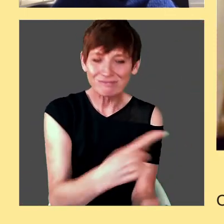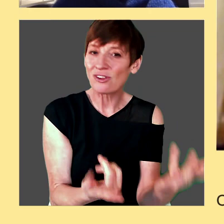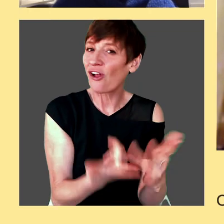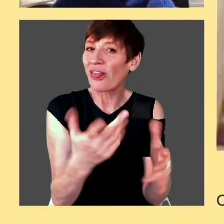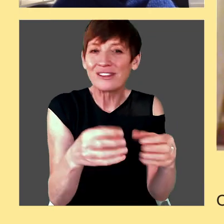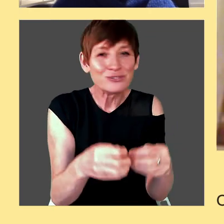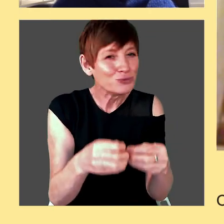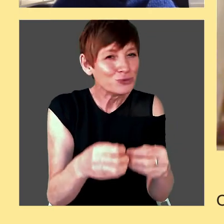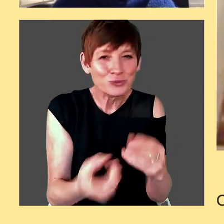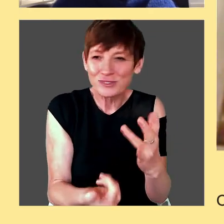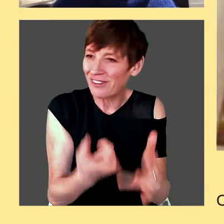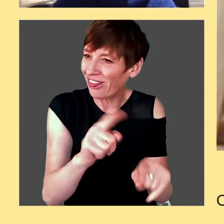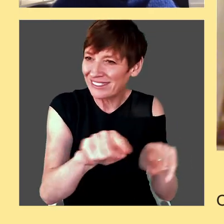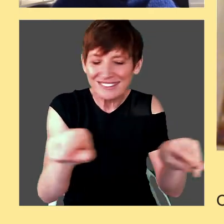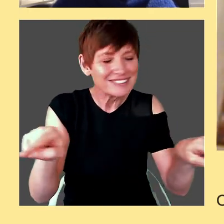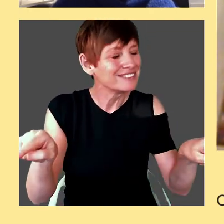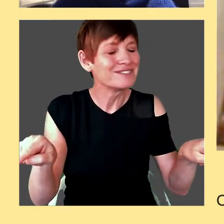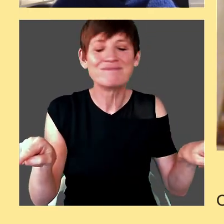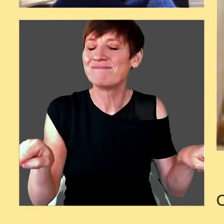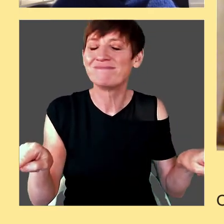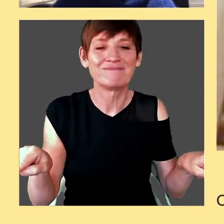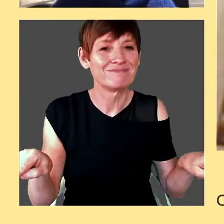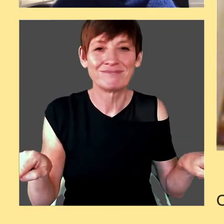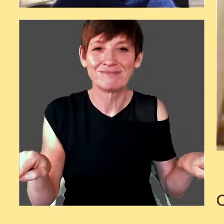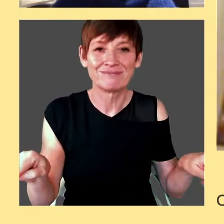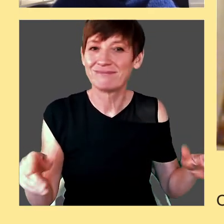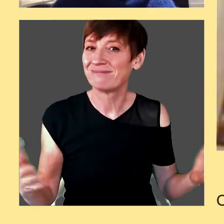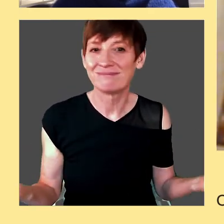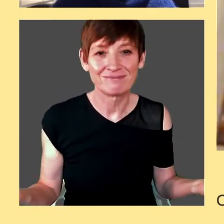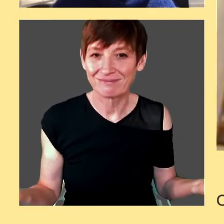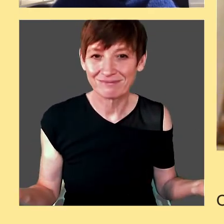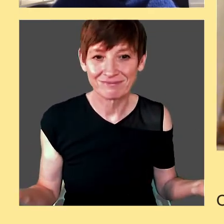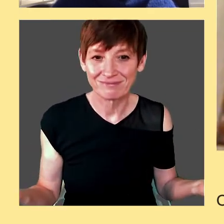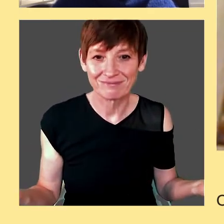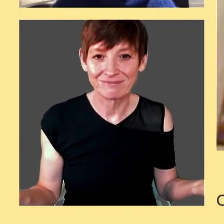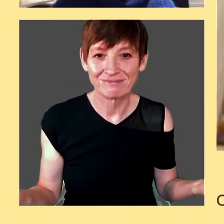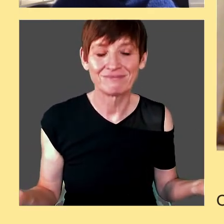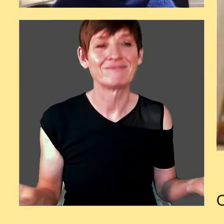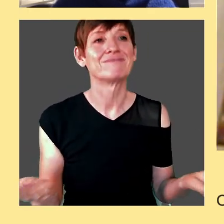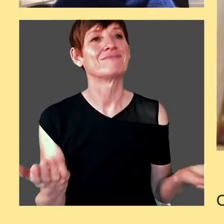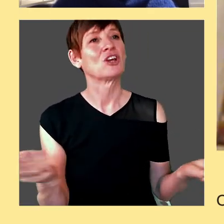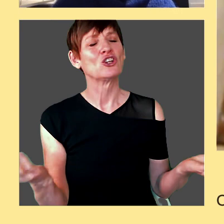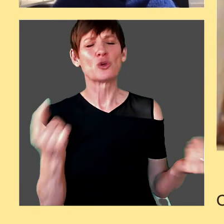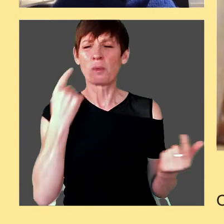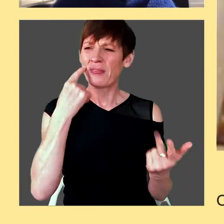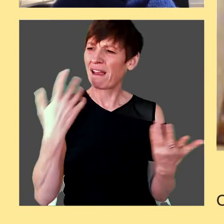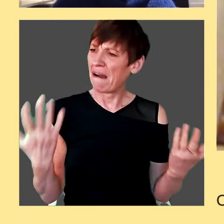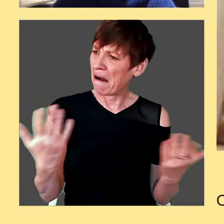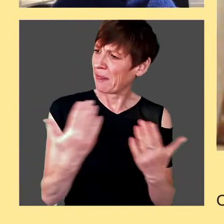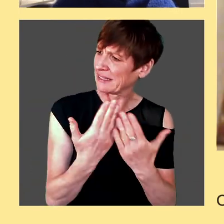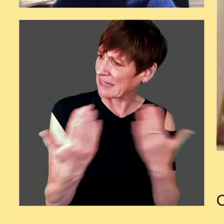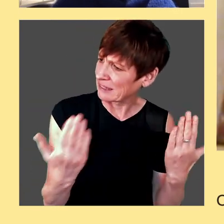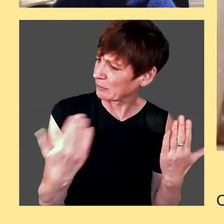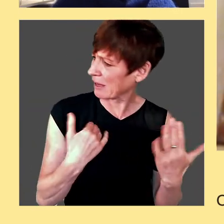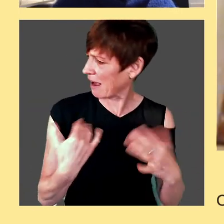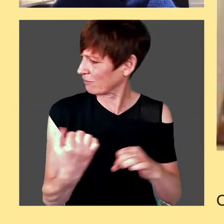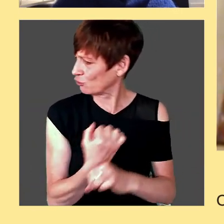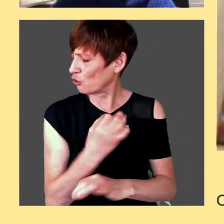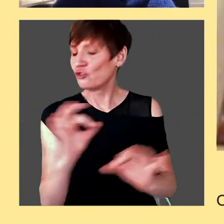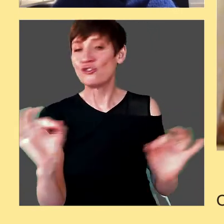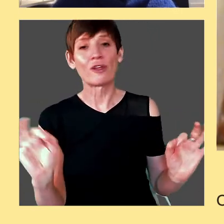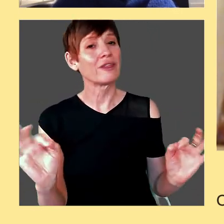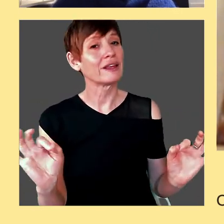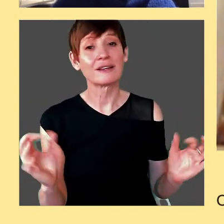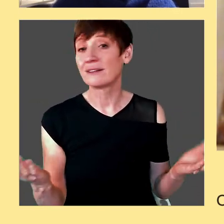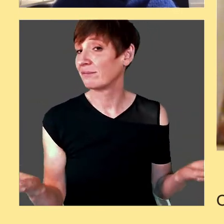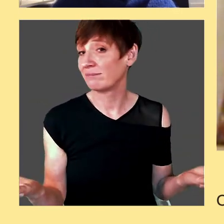got this, for example, exhibition, I haven't done anything yet, you know, maybe it's not the time